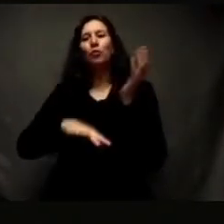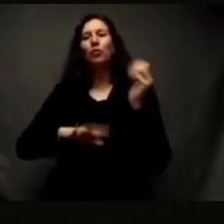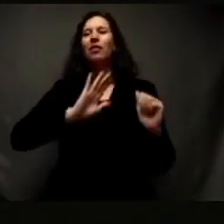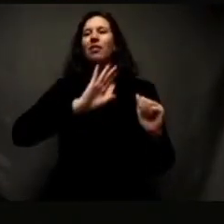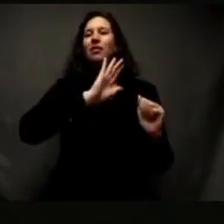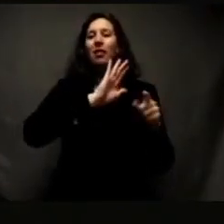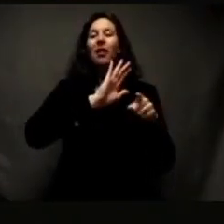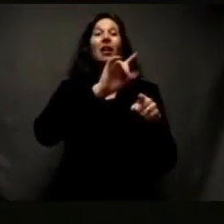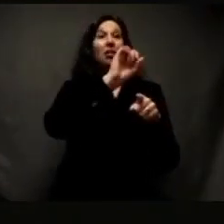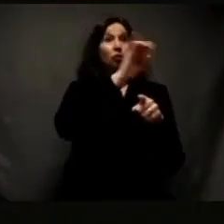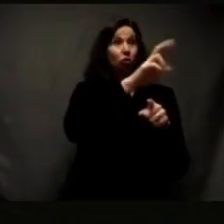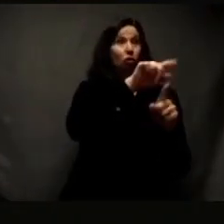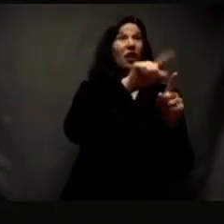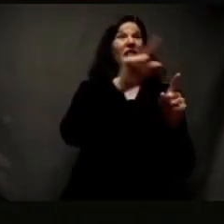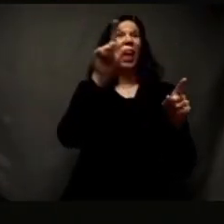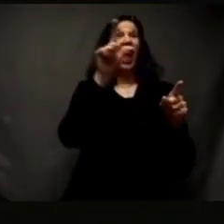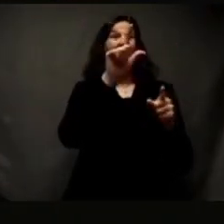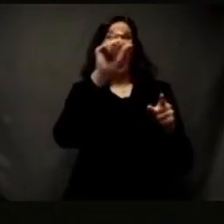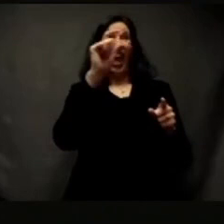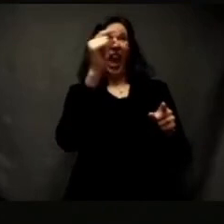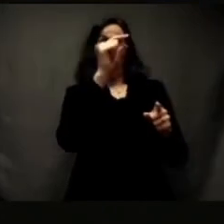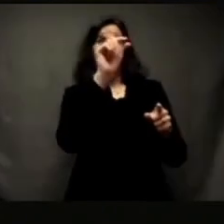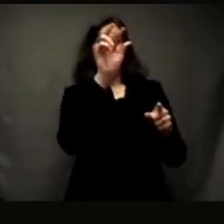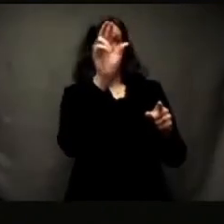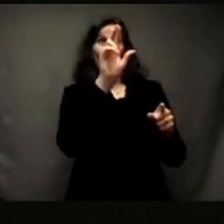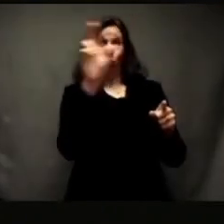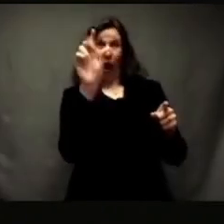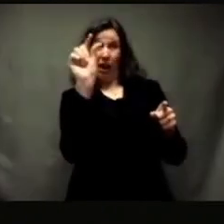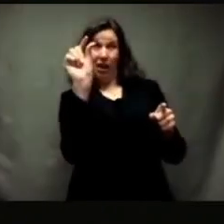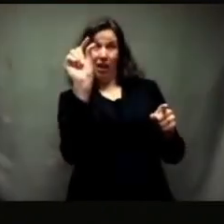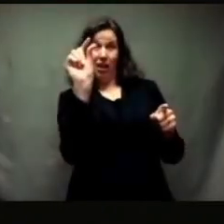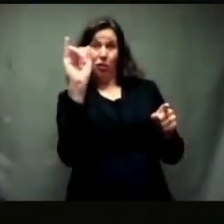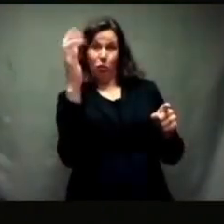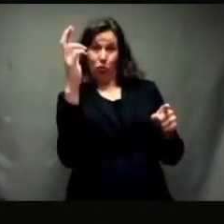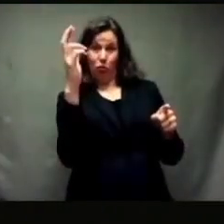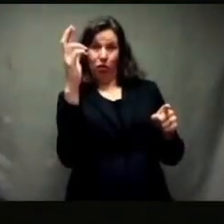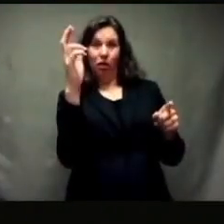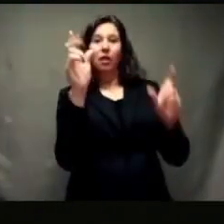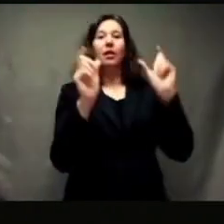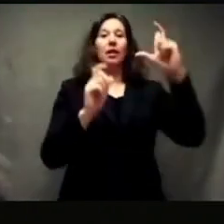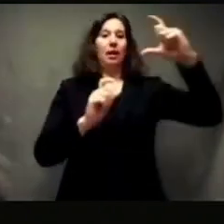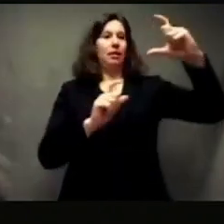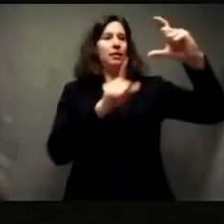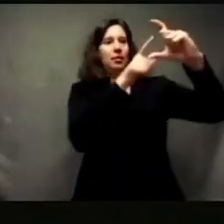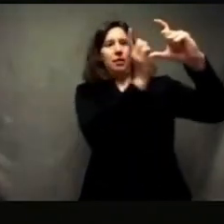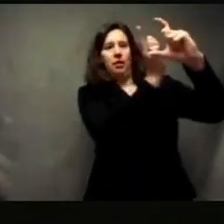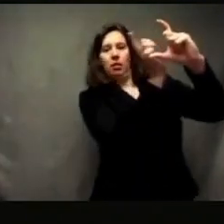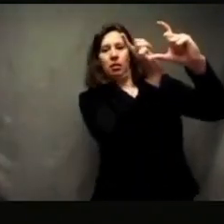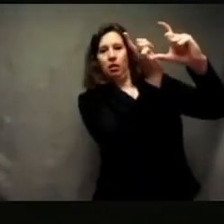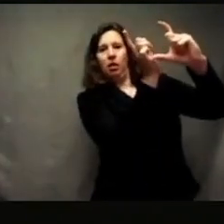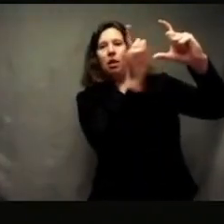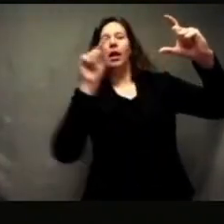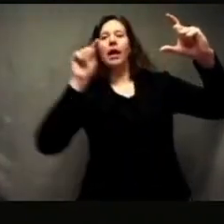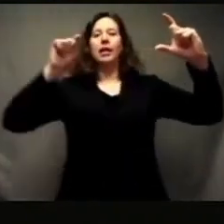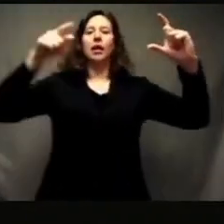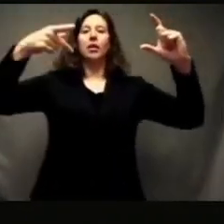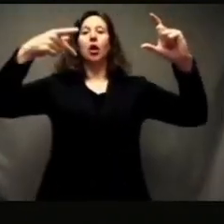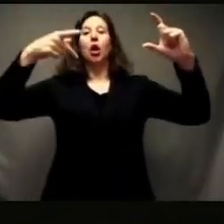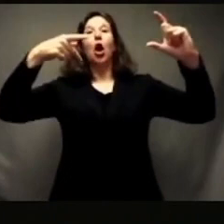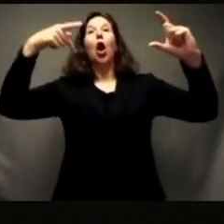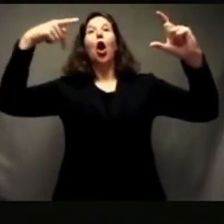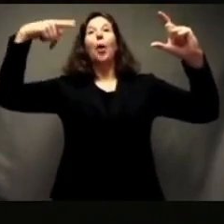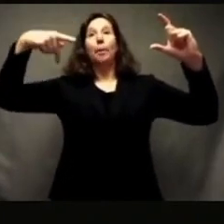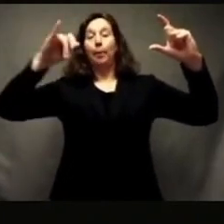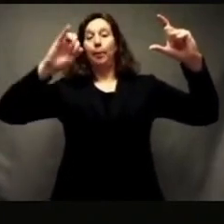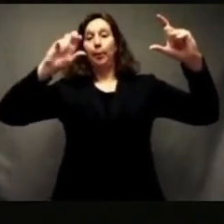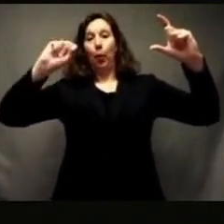the right in ScratchJr ends up being point in the direction of 90 degrees and then move